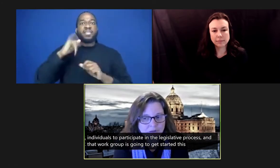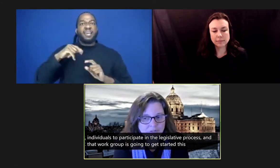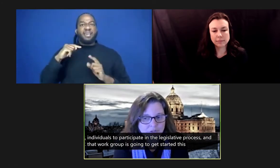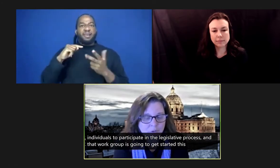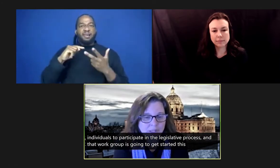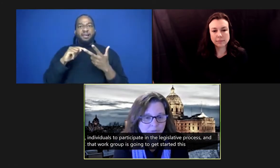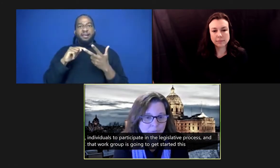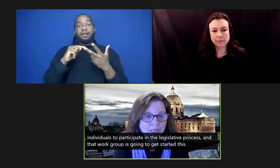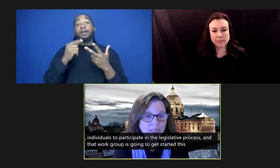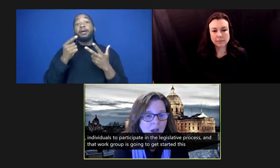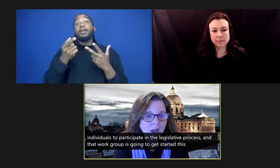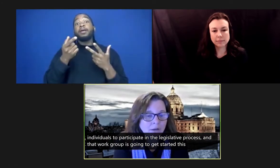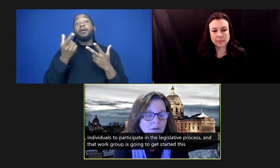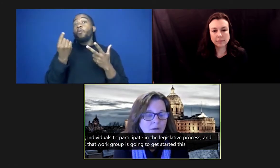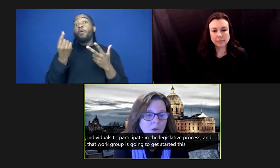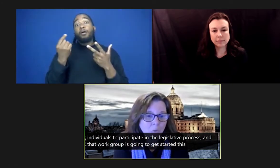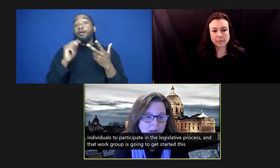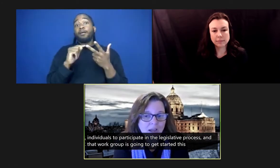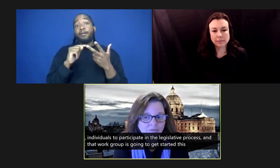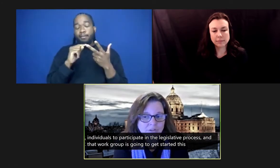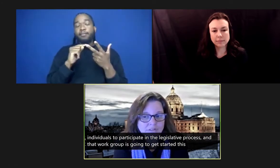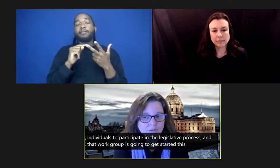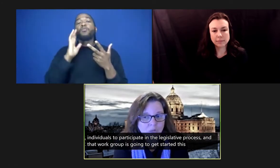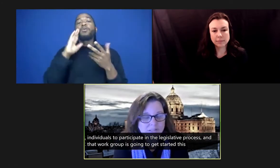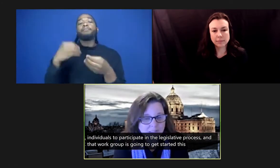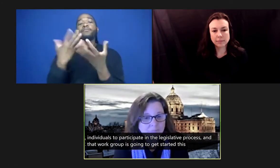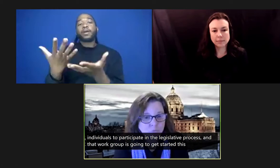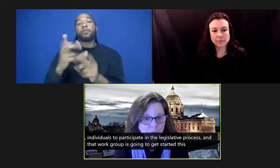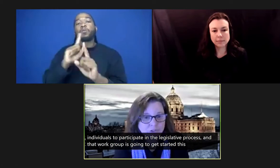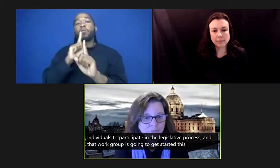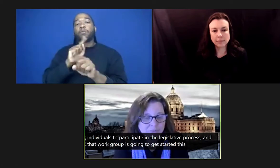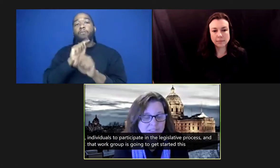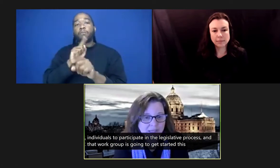of 2023 on what efforts and what